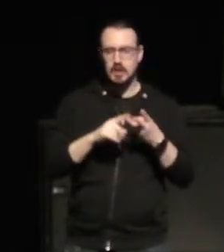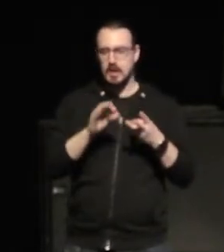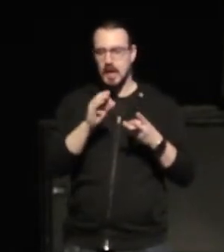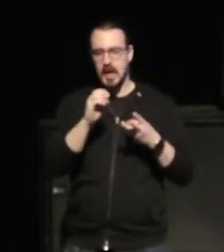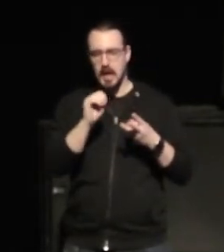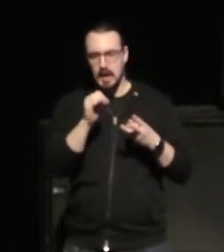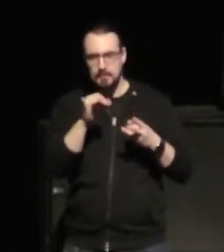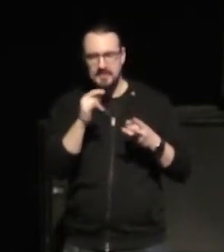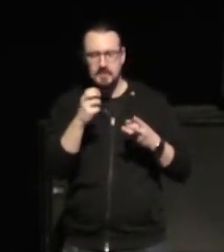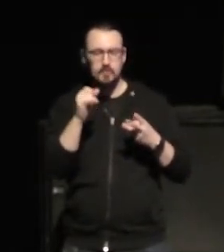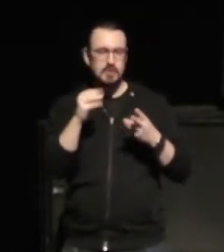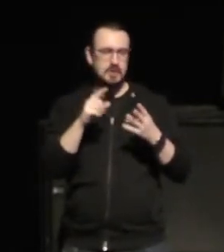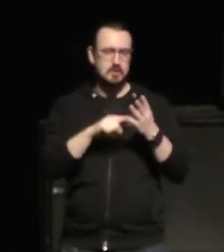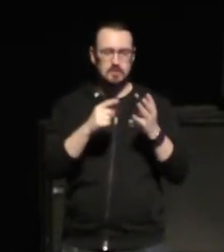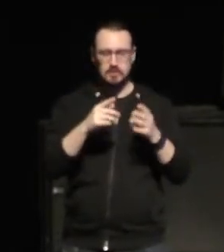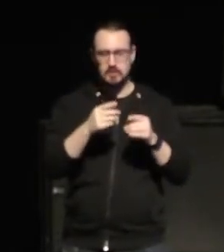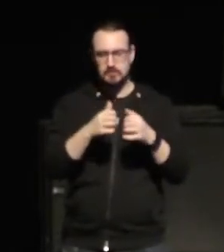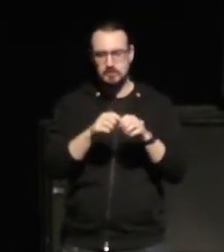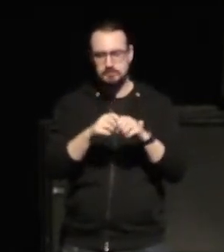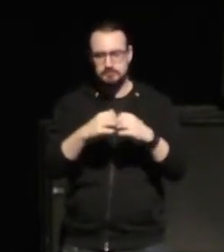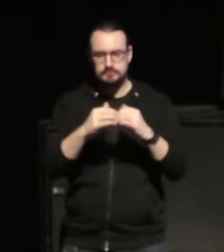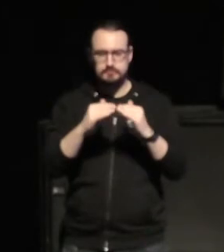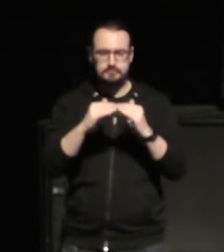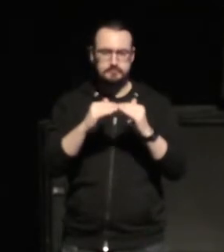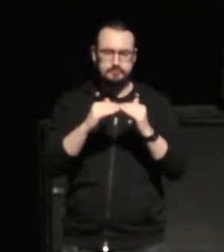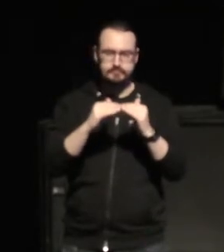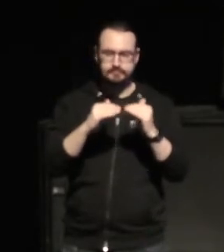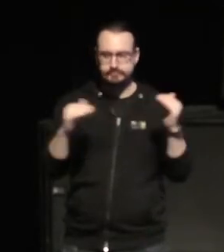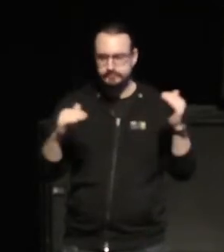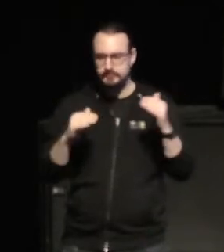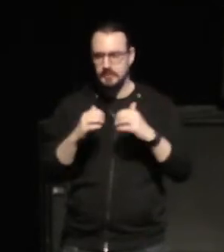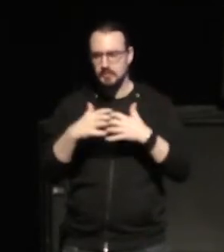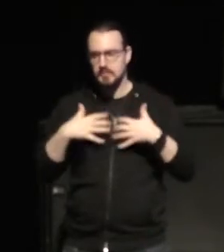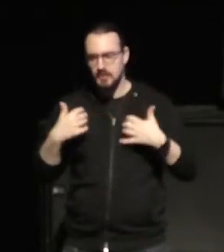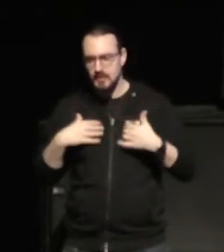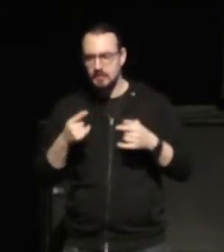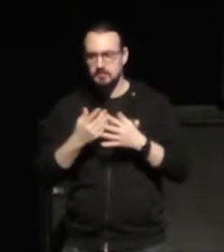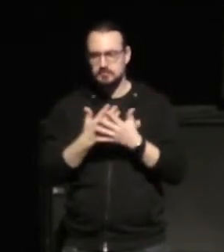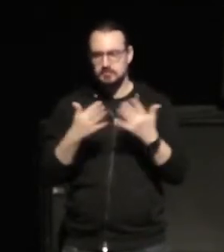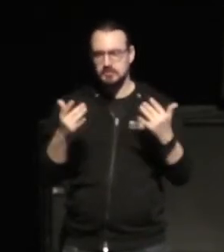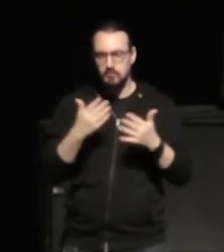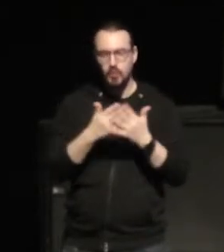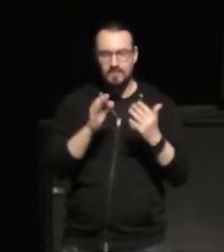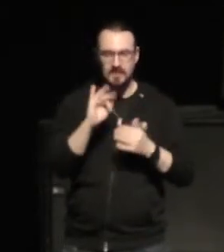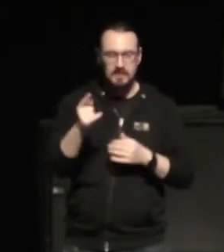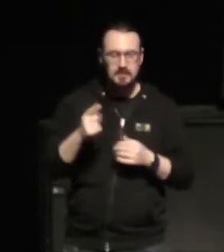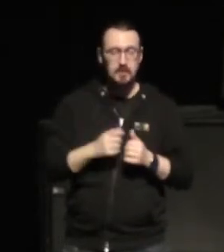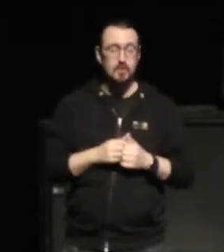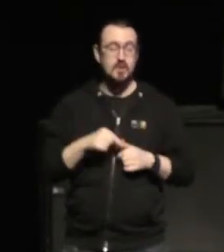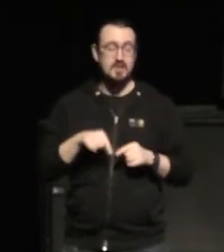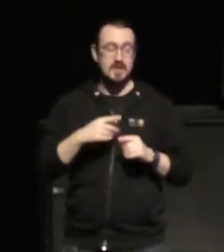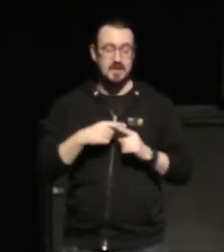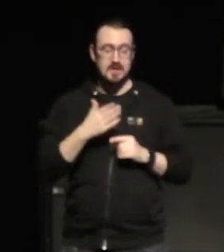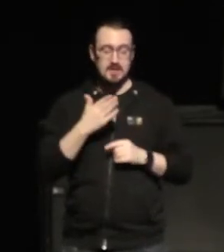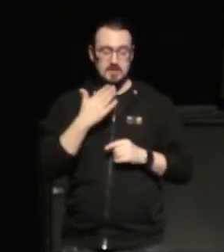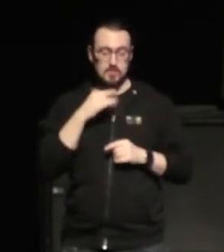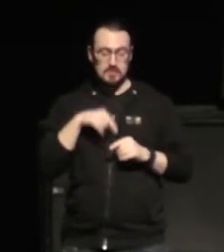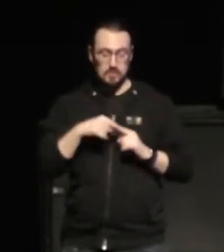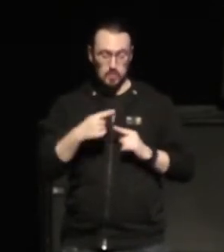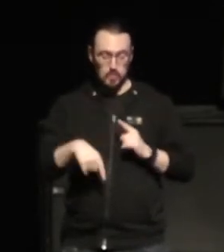epidemiology, biodiversity, etc. And the report was launched in January this year and